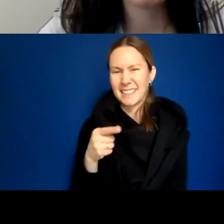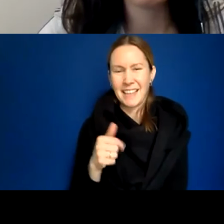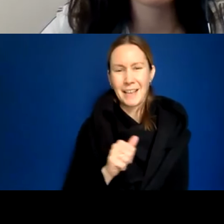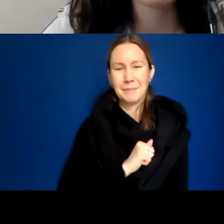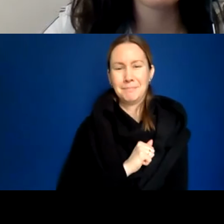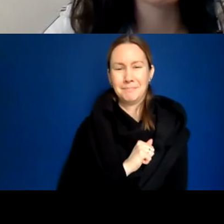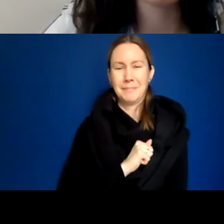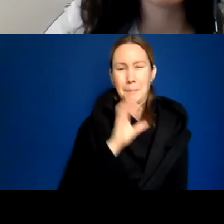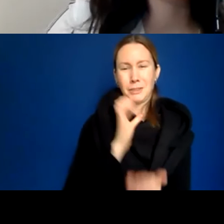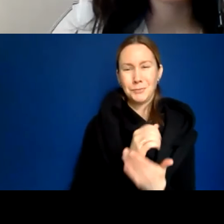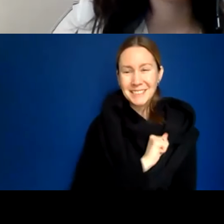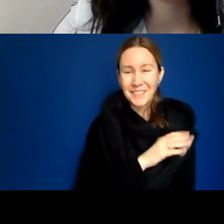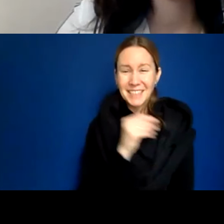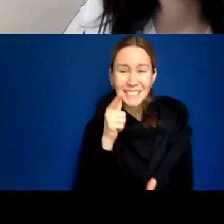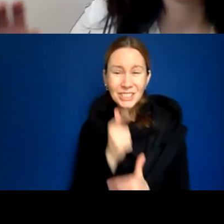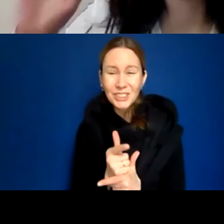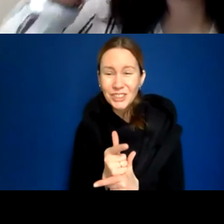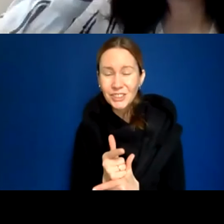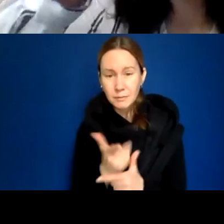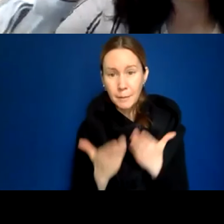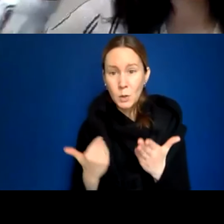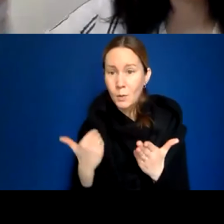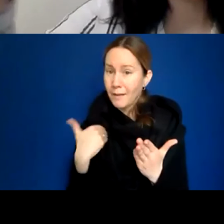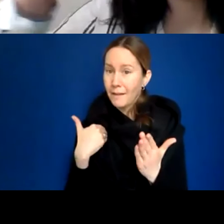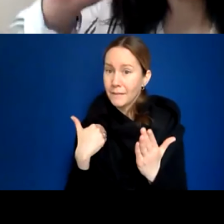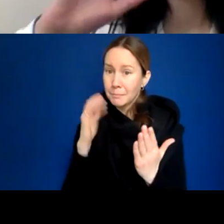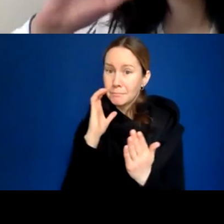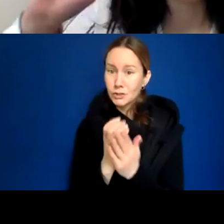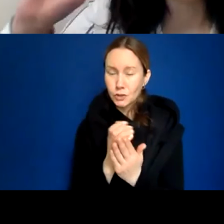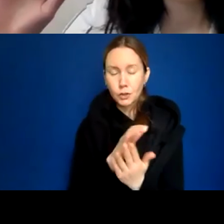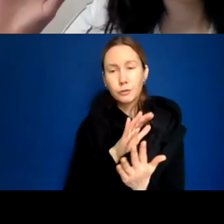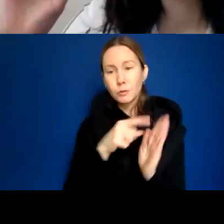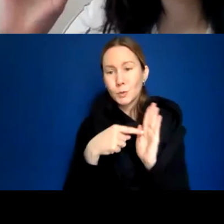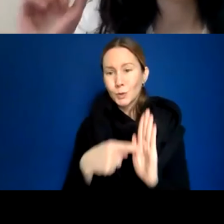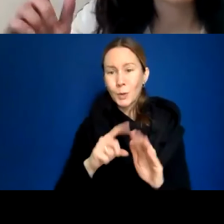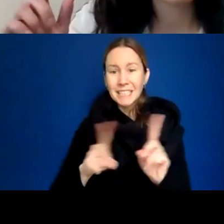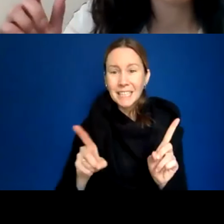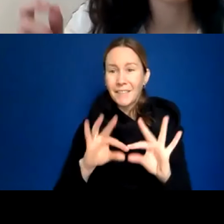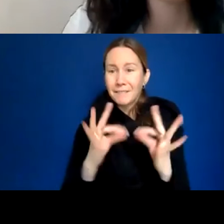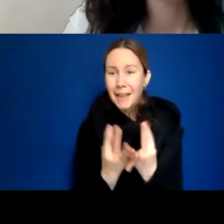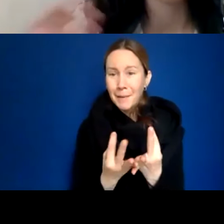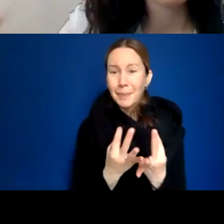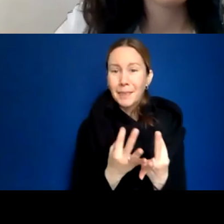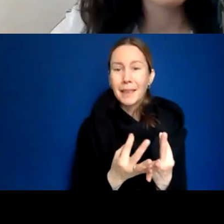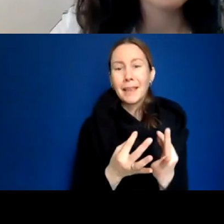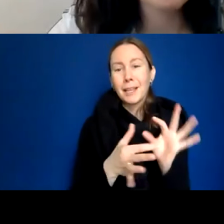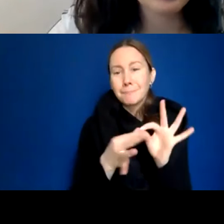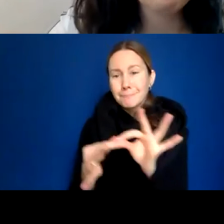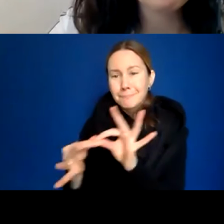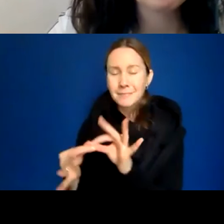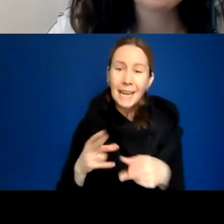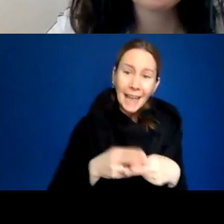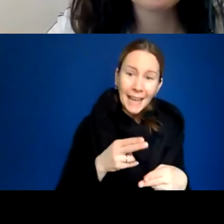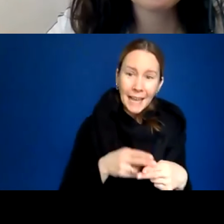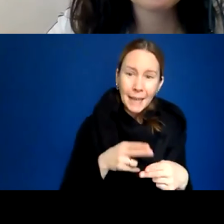sister. You may also have a page that has different family members on a page and their name or in their relation to